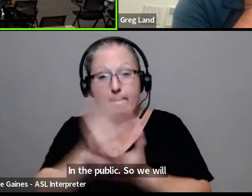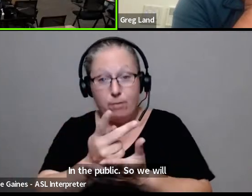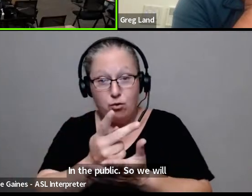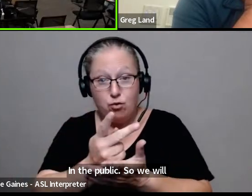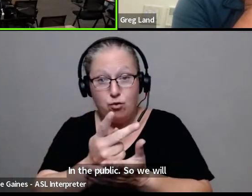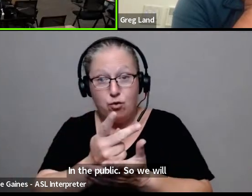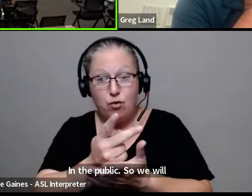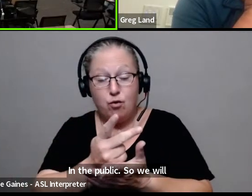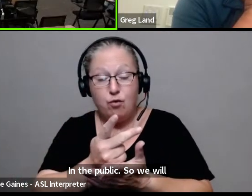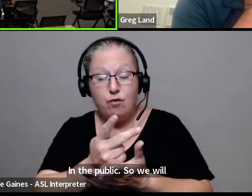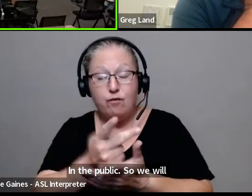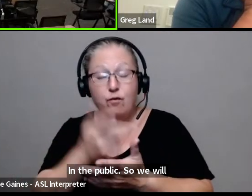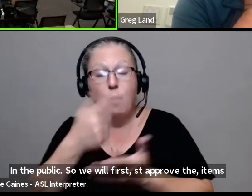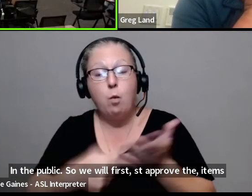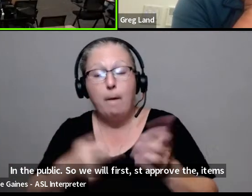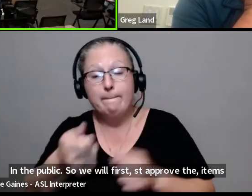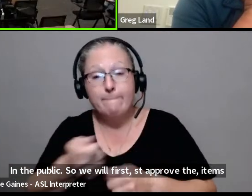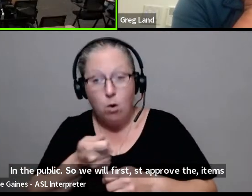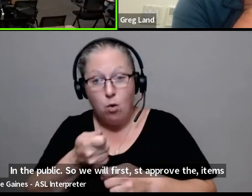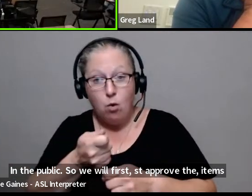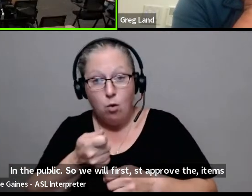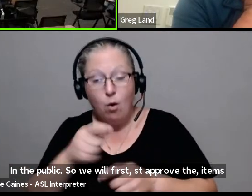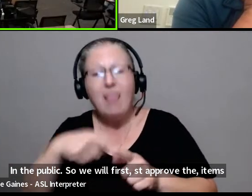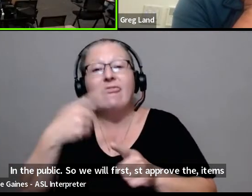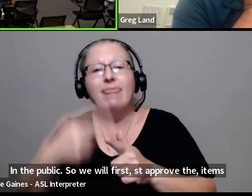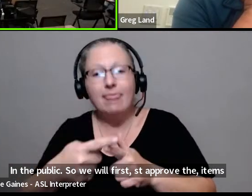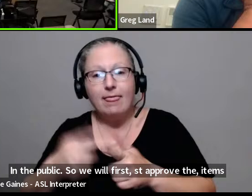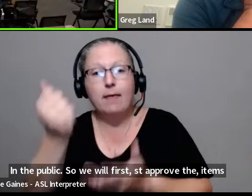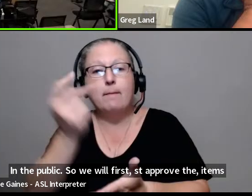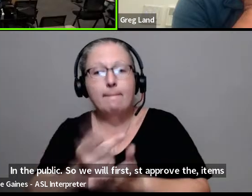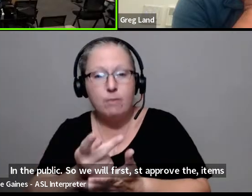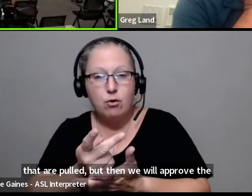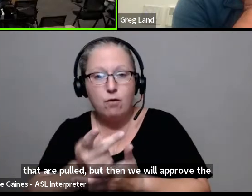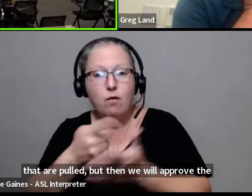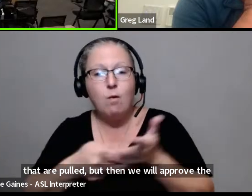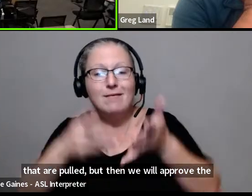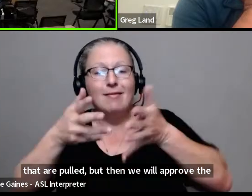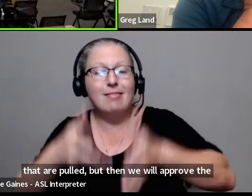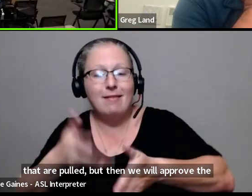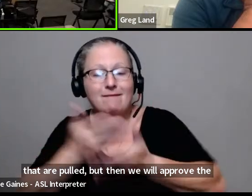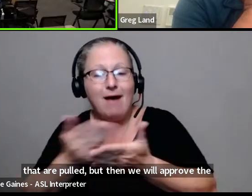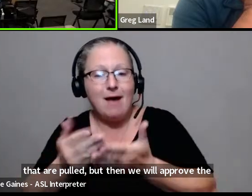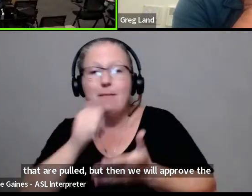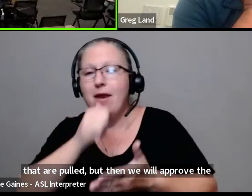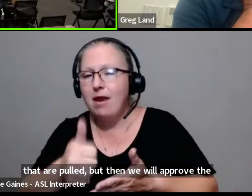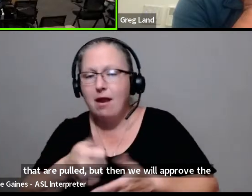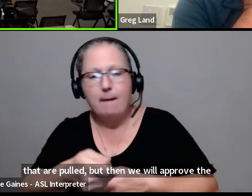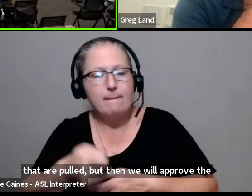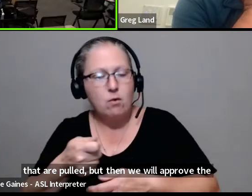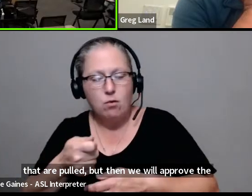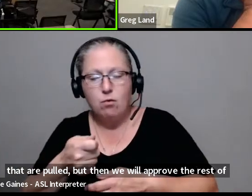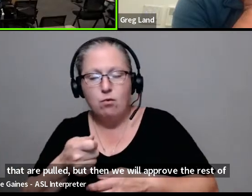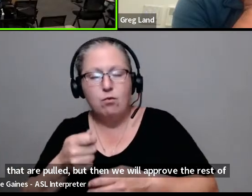the items that are pulled, but then we will approve the rest of the items that are not up for